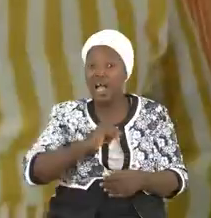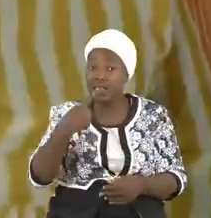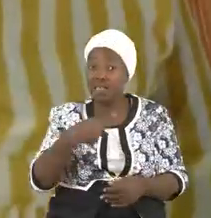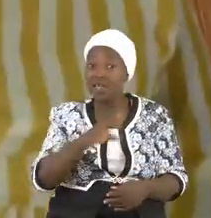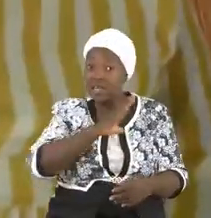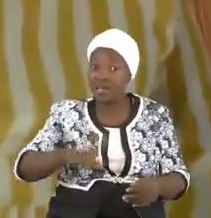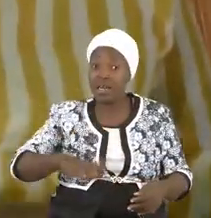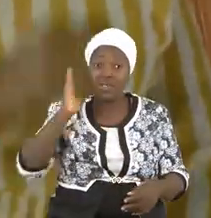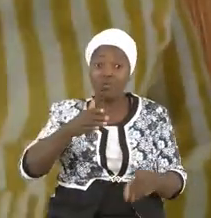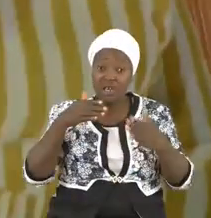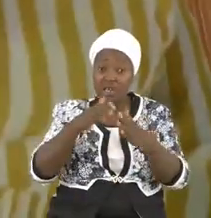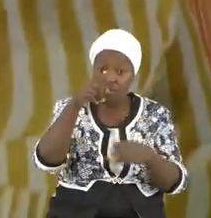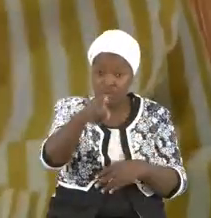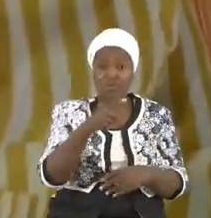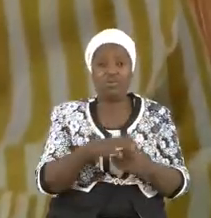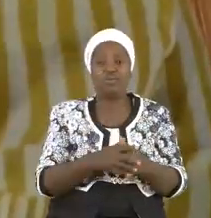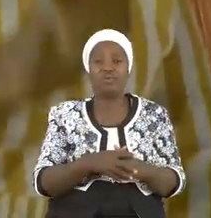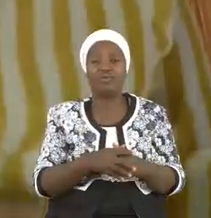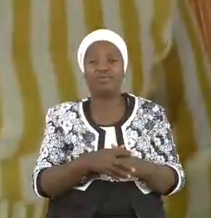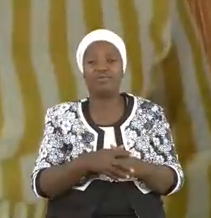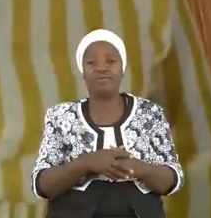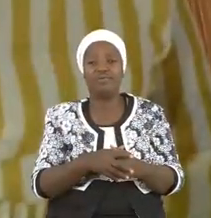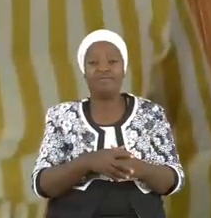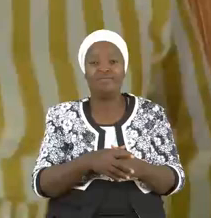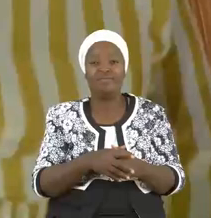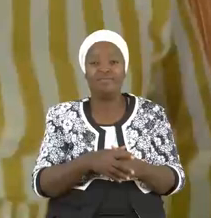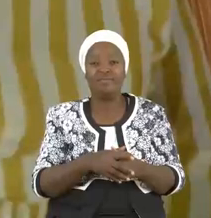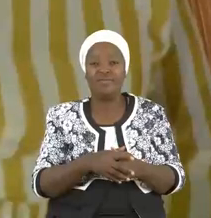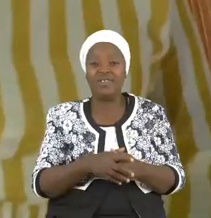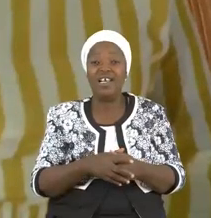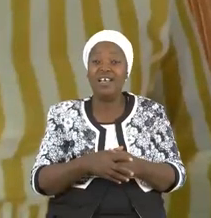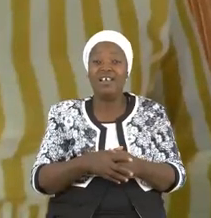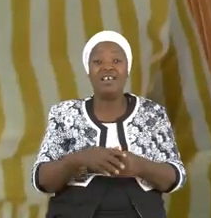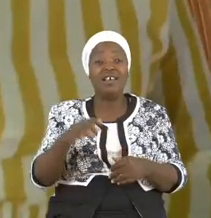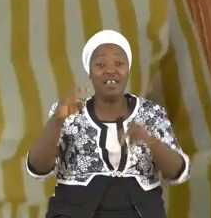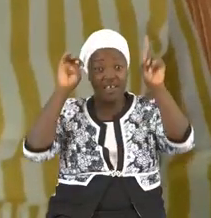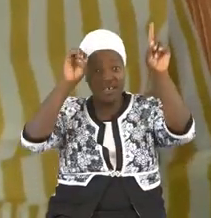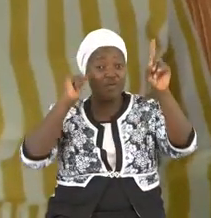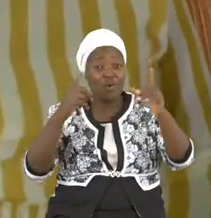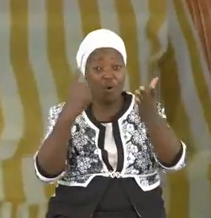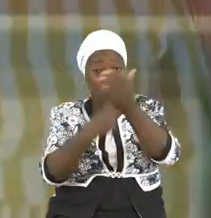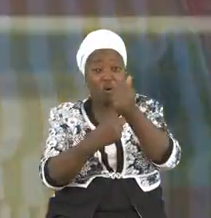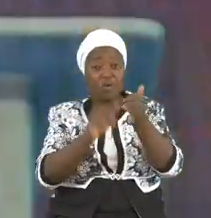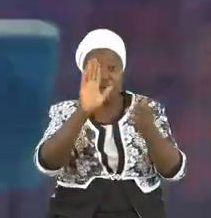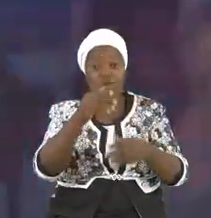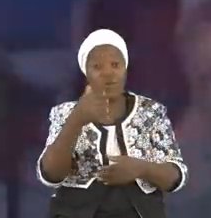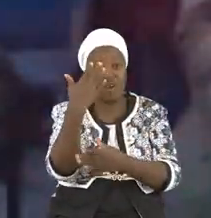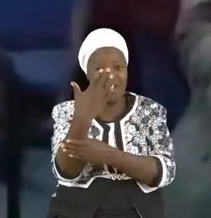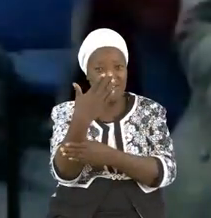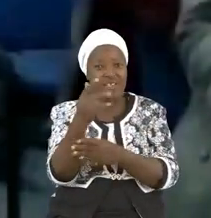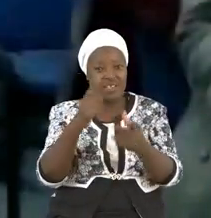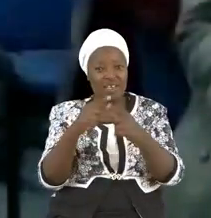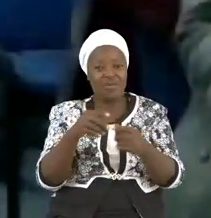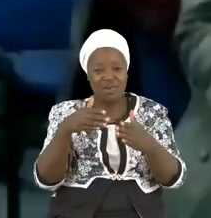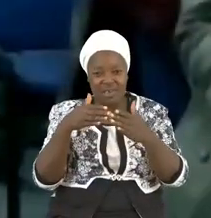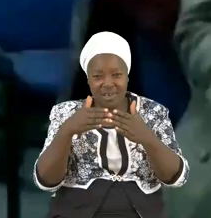will lead you. He will hold your hand, then he will lead, he will lead, he will lead